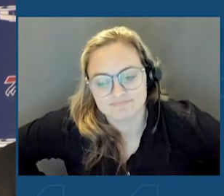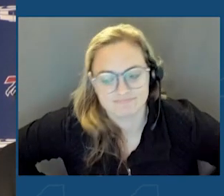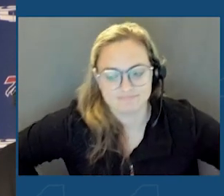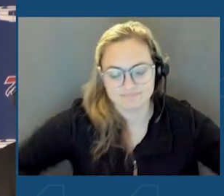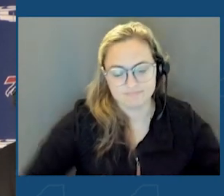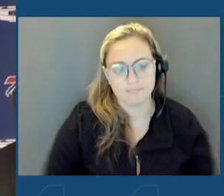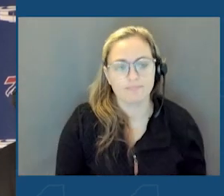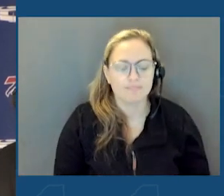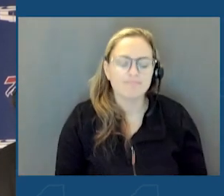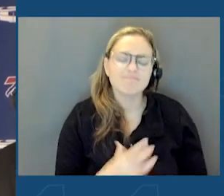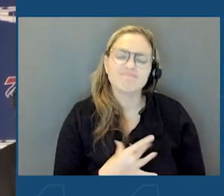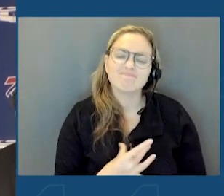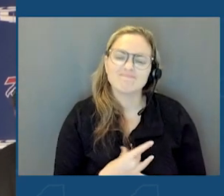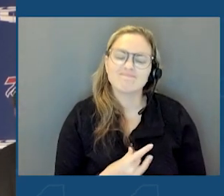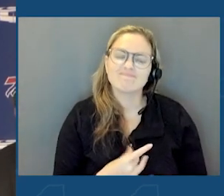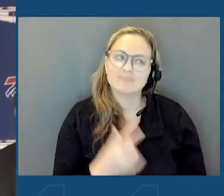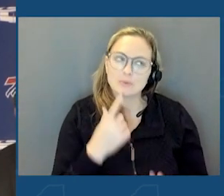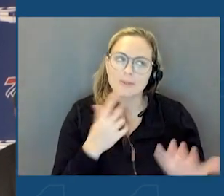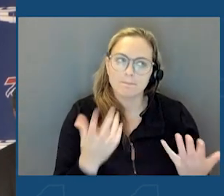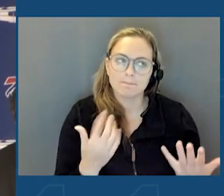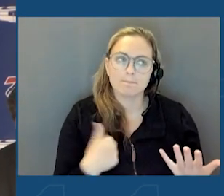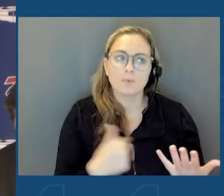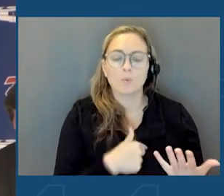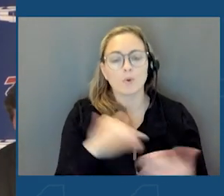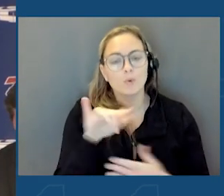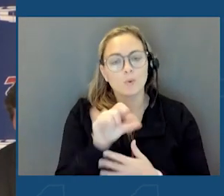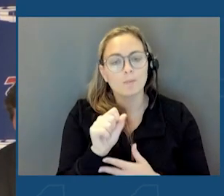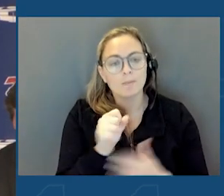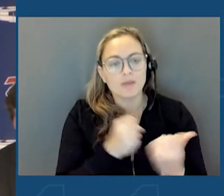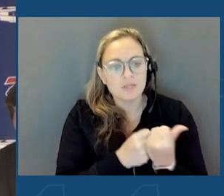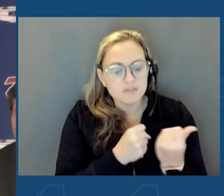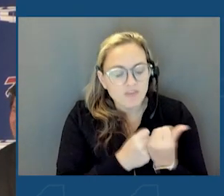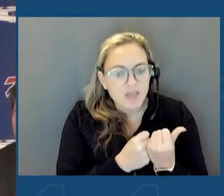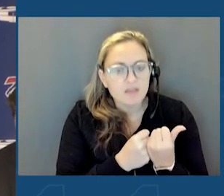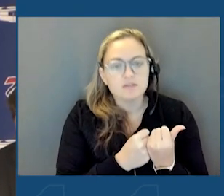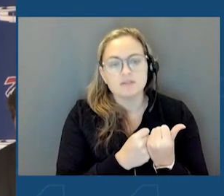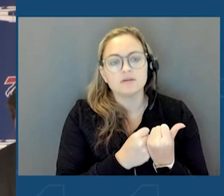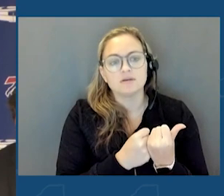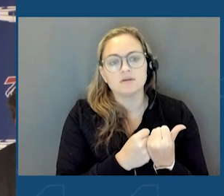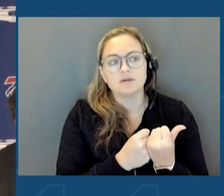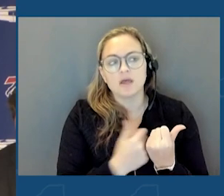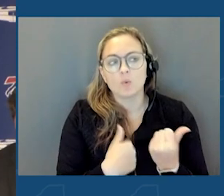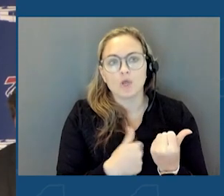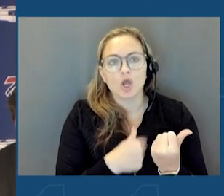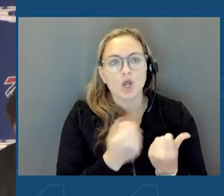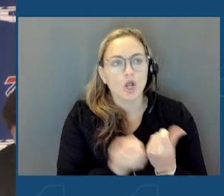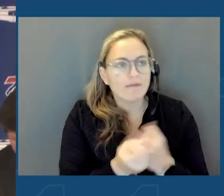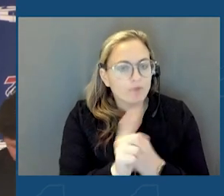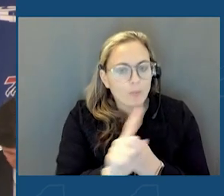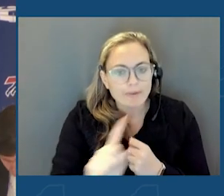I like to say, we are Bills fans and we are everywhere.